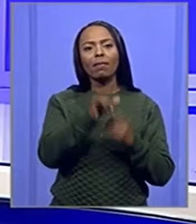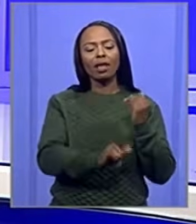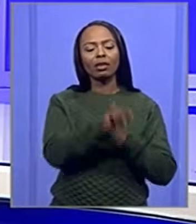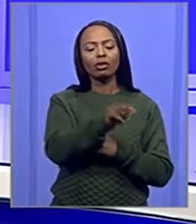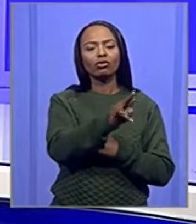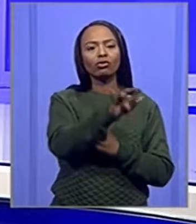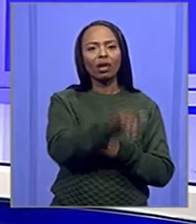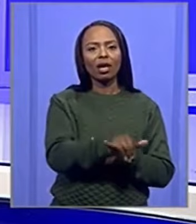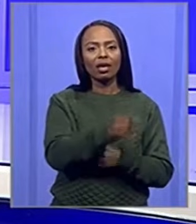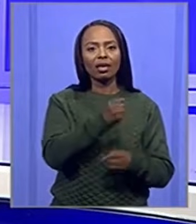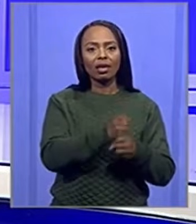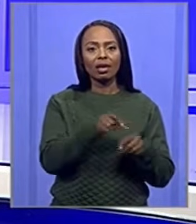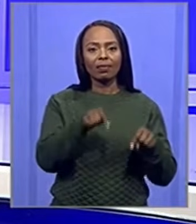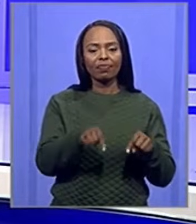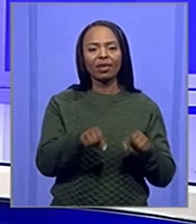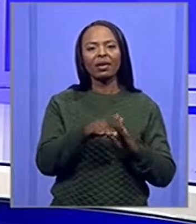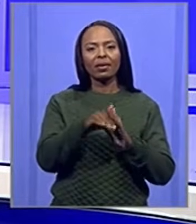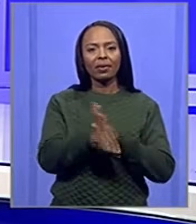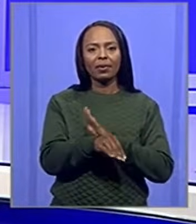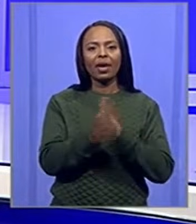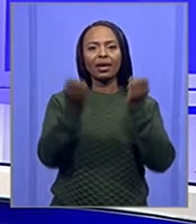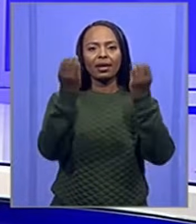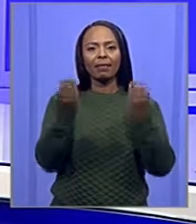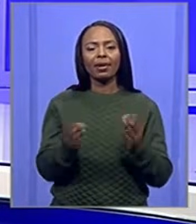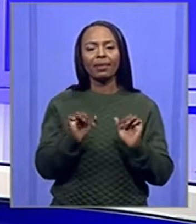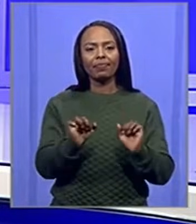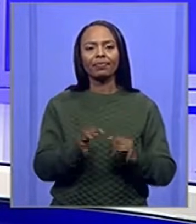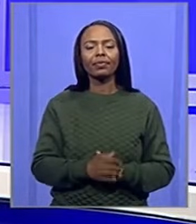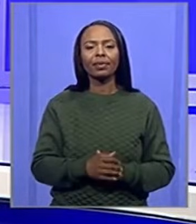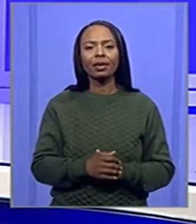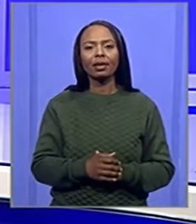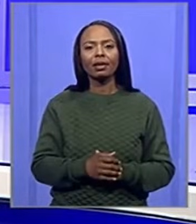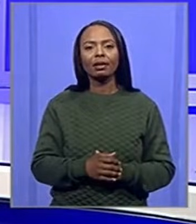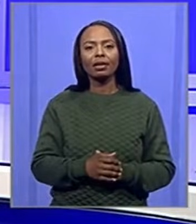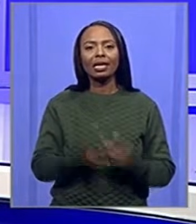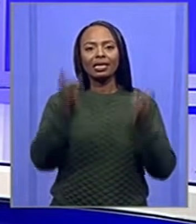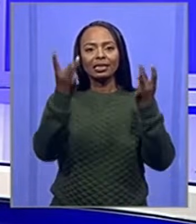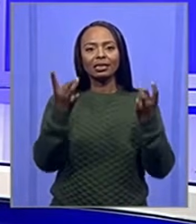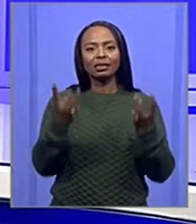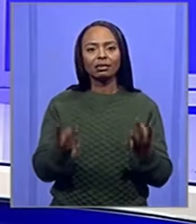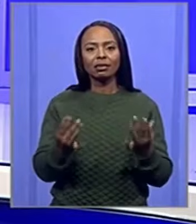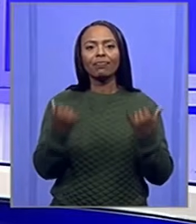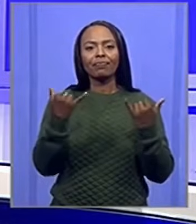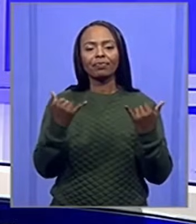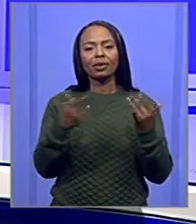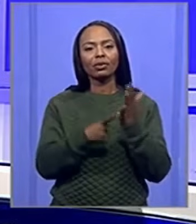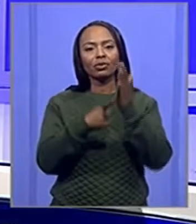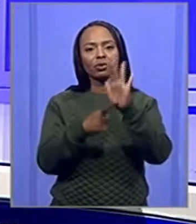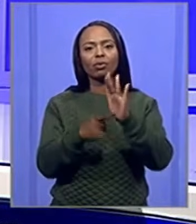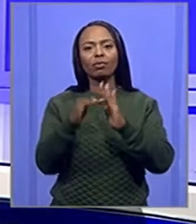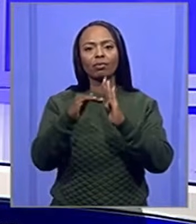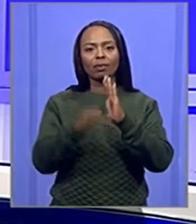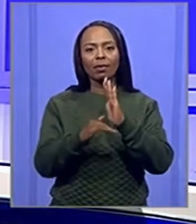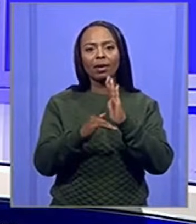monongwaga di ile kwa tlase. Se go ya ka dipalopalo tse di bontshang kwelotlase ya diperesente